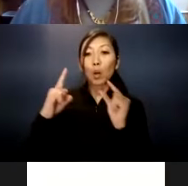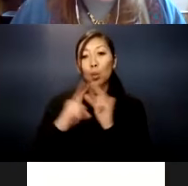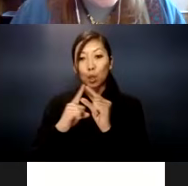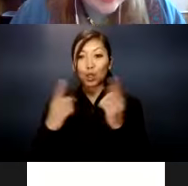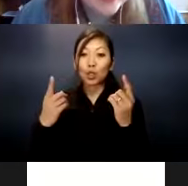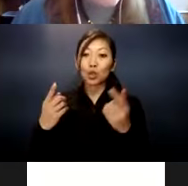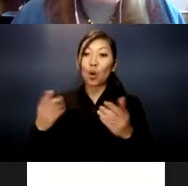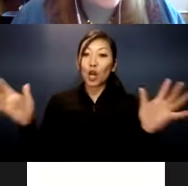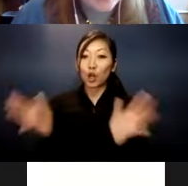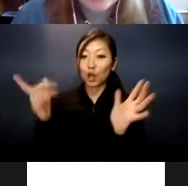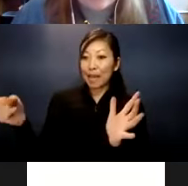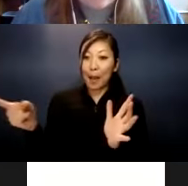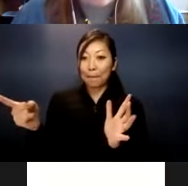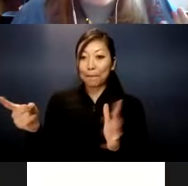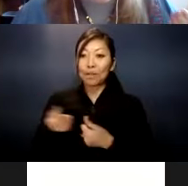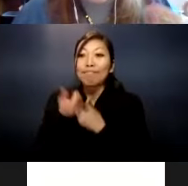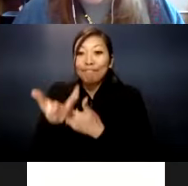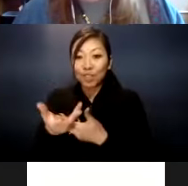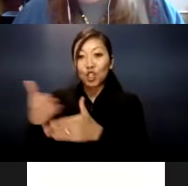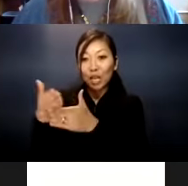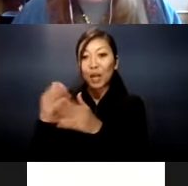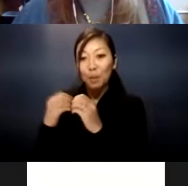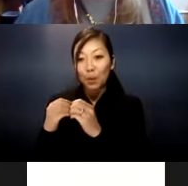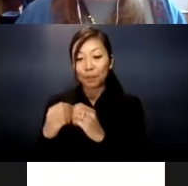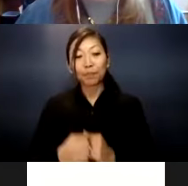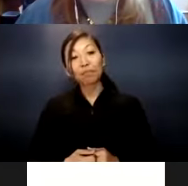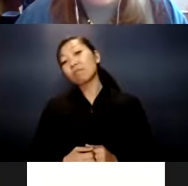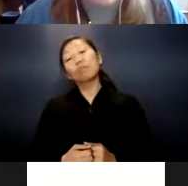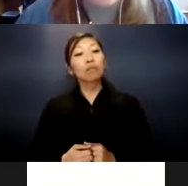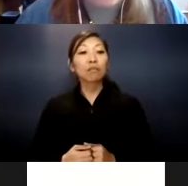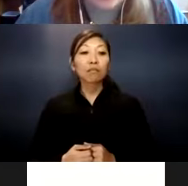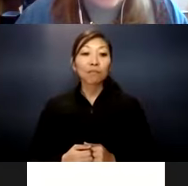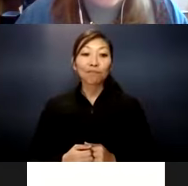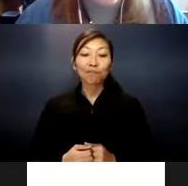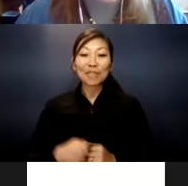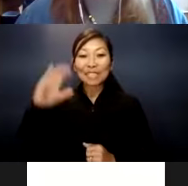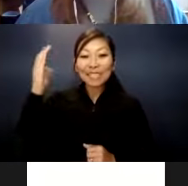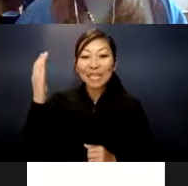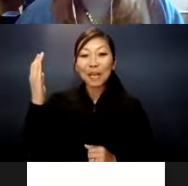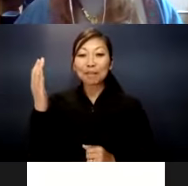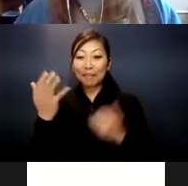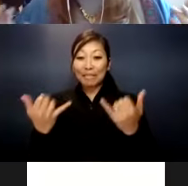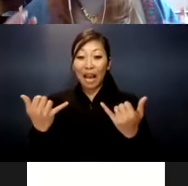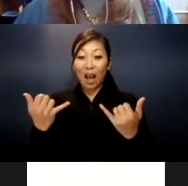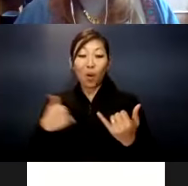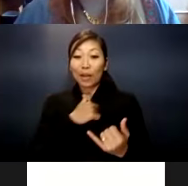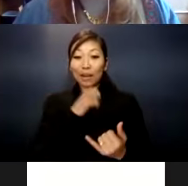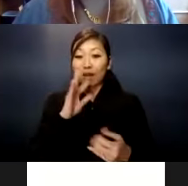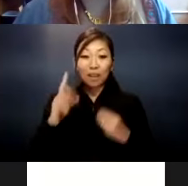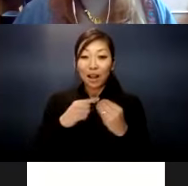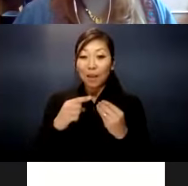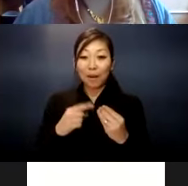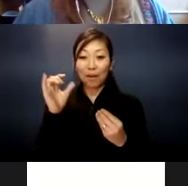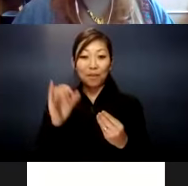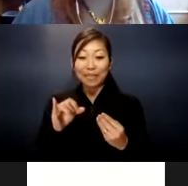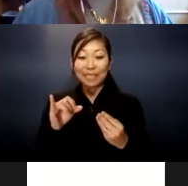So we agree we're not having these conversations as often as we should. And we agree that it's important to